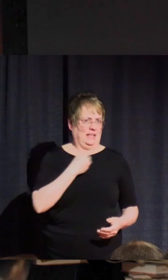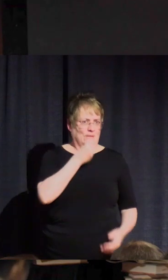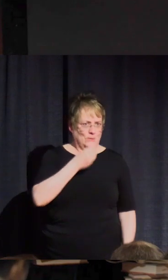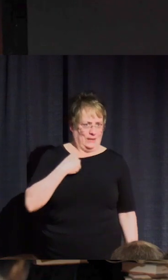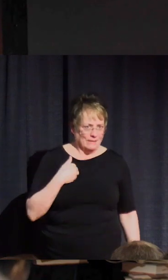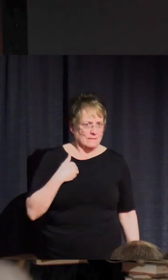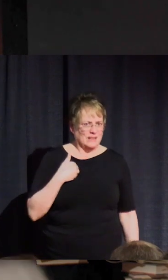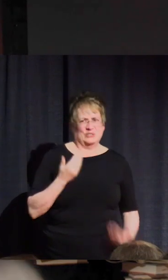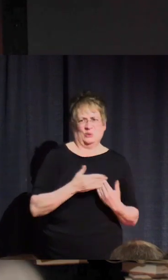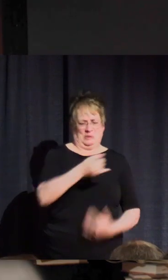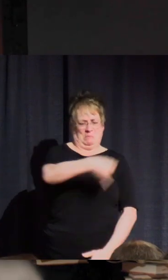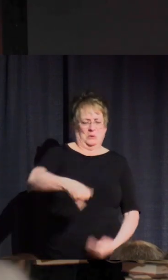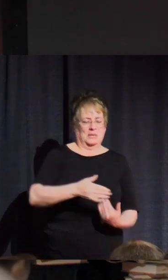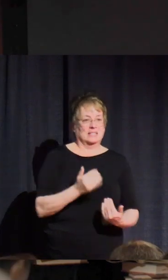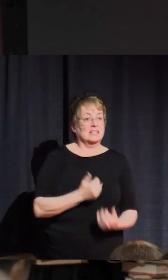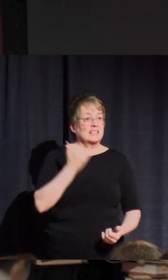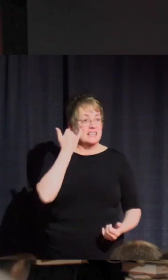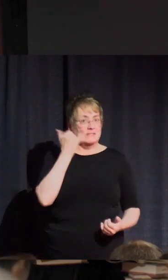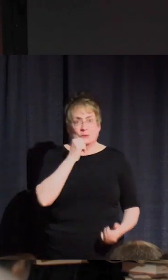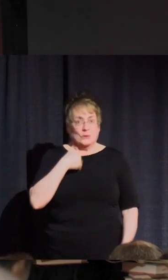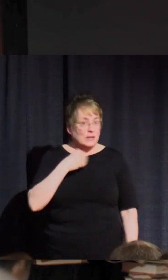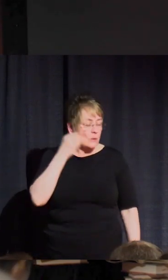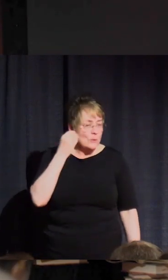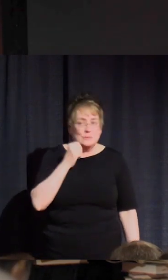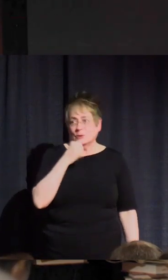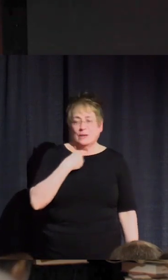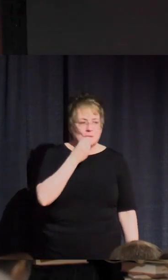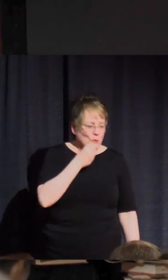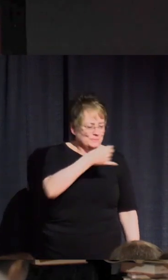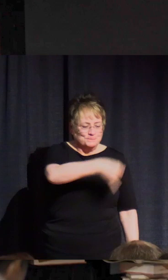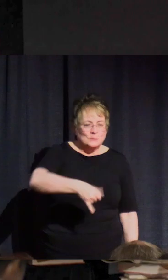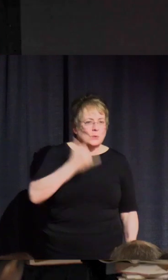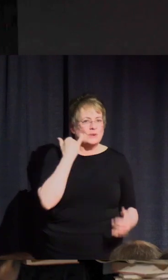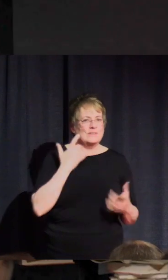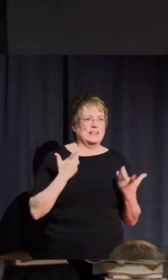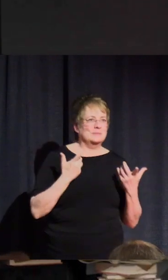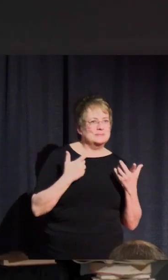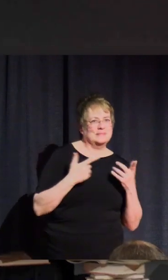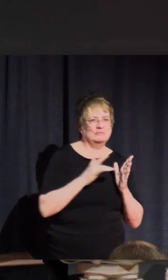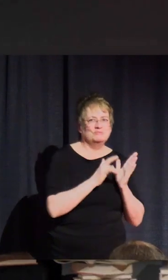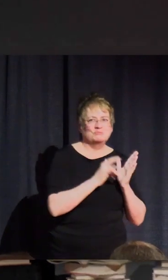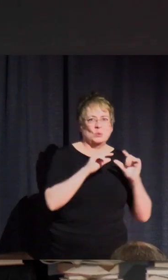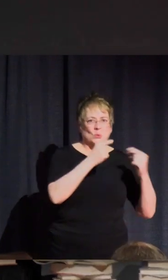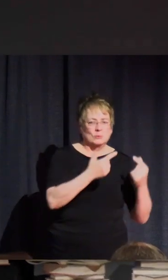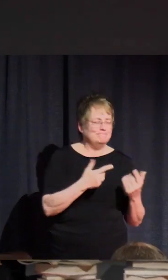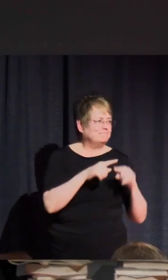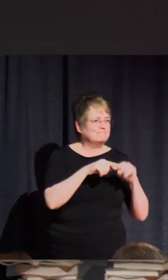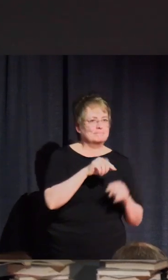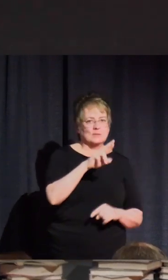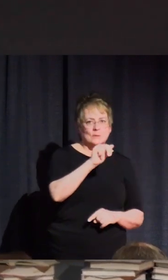plate. That's a much different conversation if I don't. Or if I'm in a marginalized group, be that based on